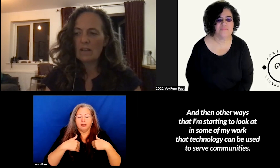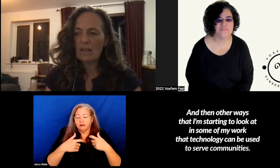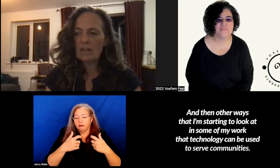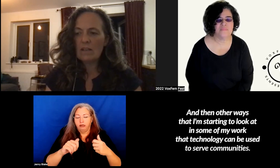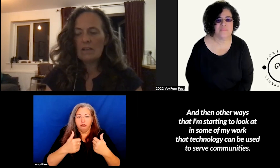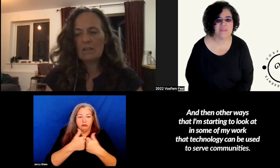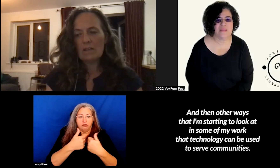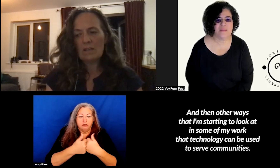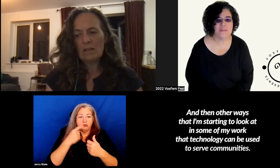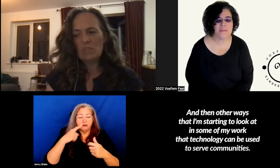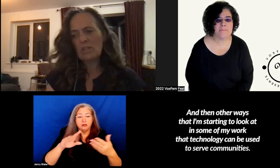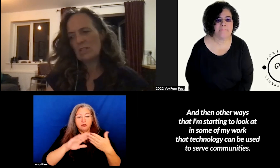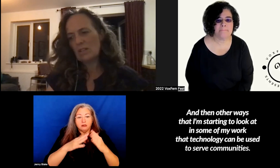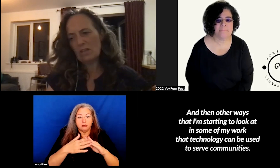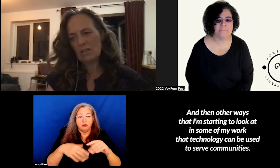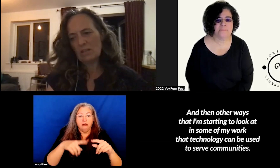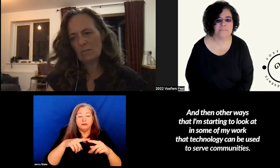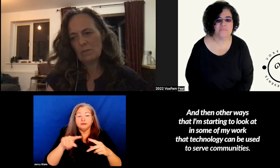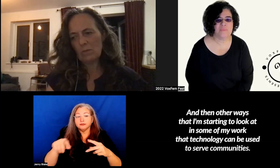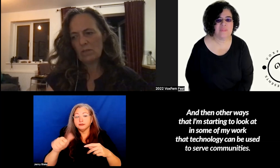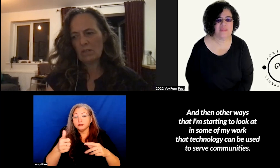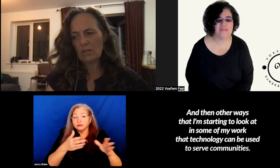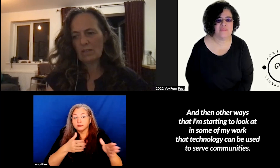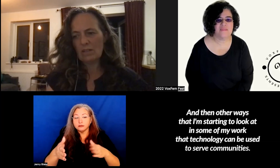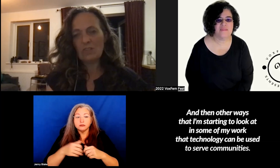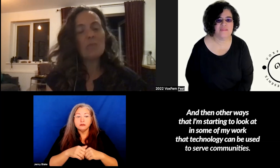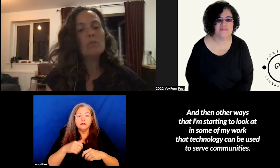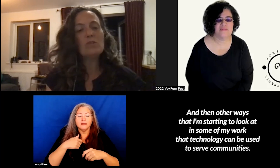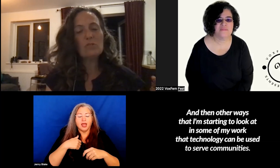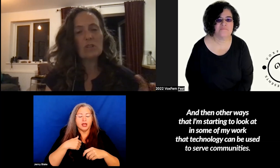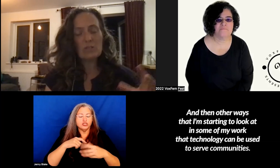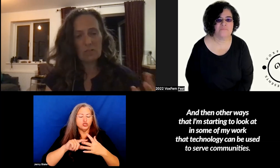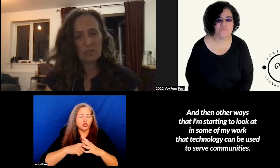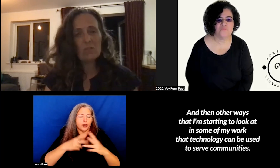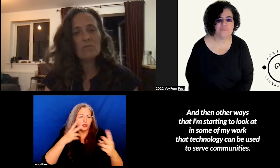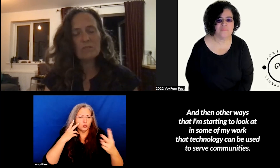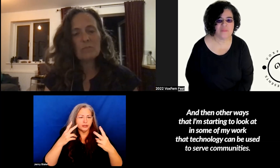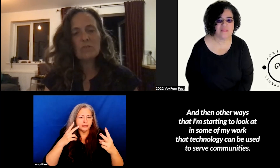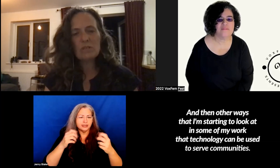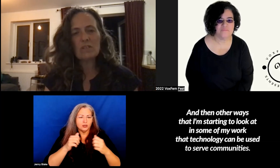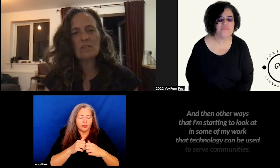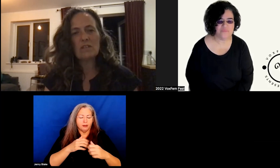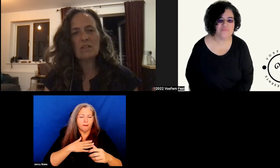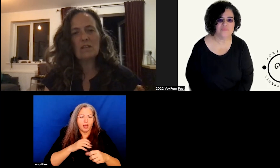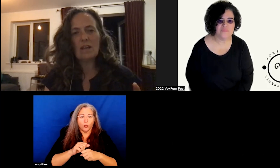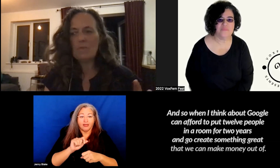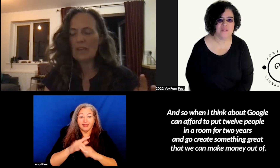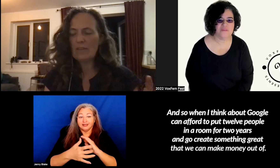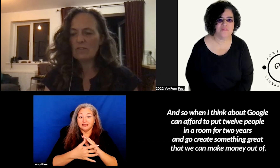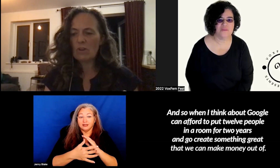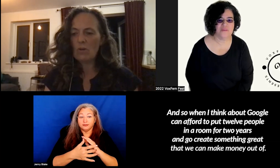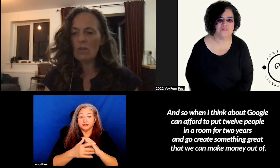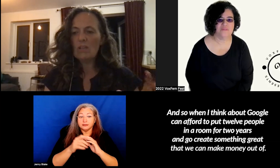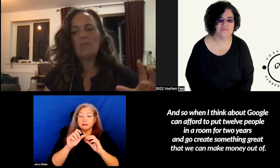that I'm starting to look at in some of my work, that technology can be used to serve communities.